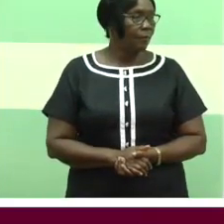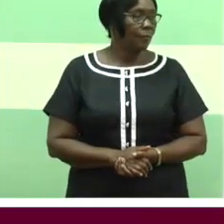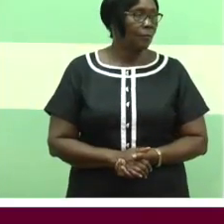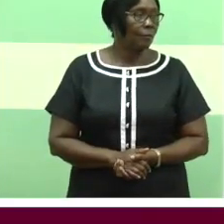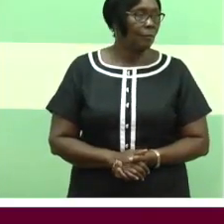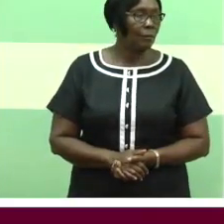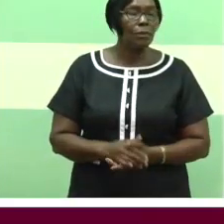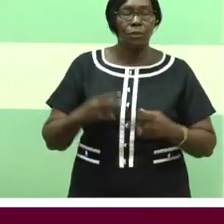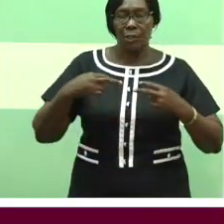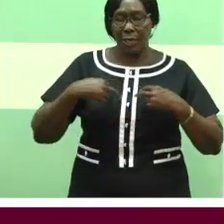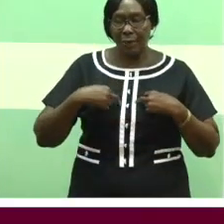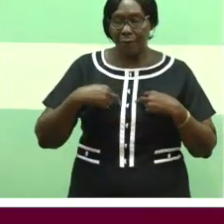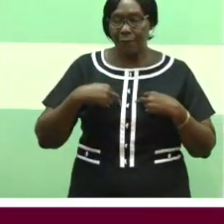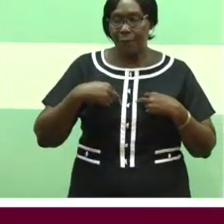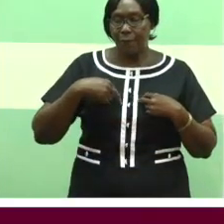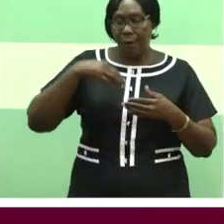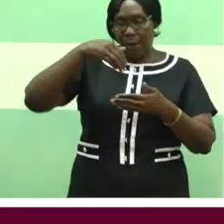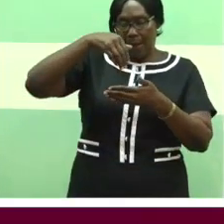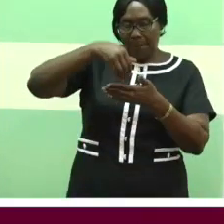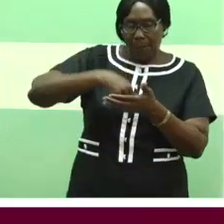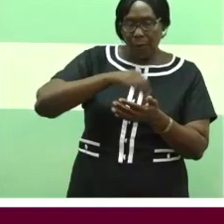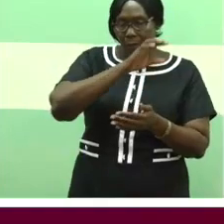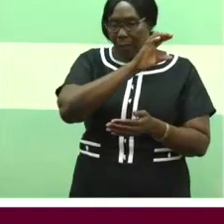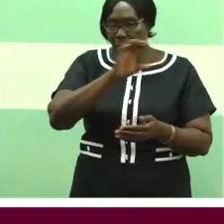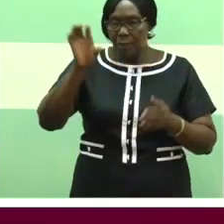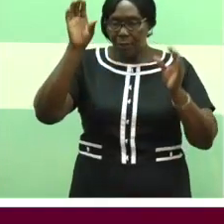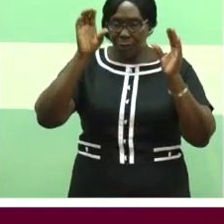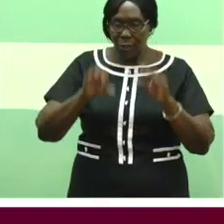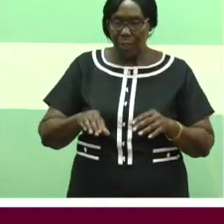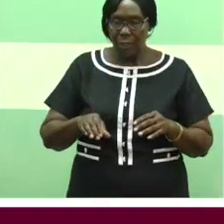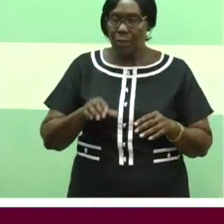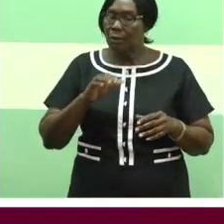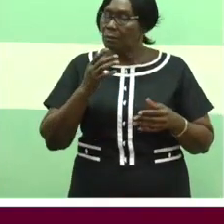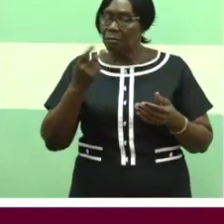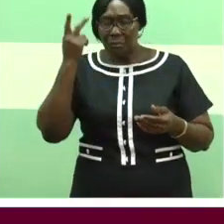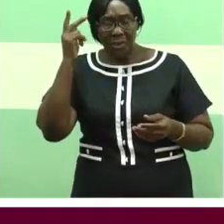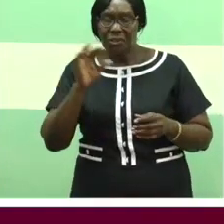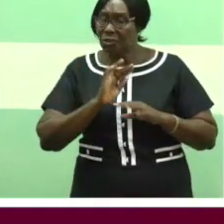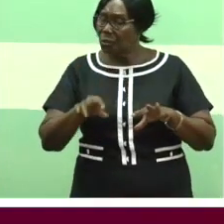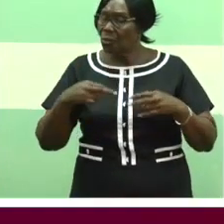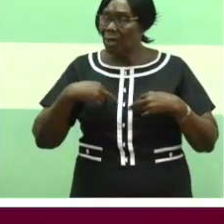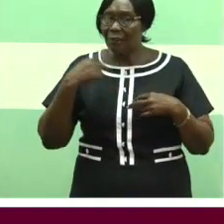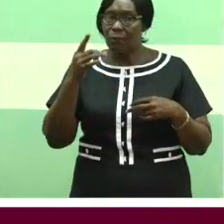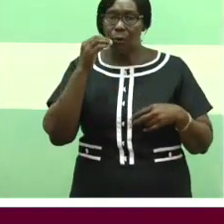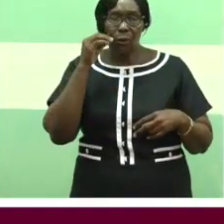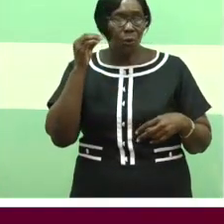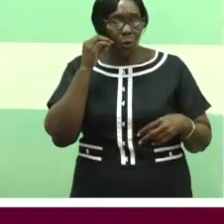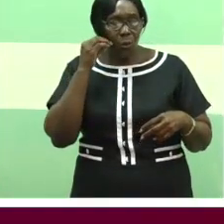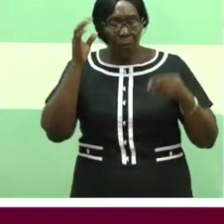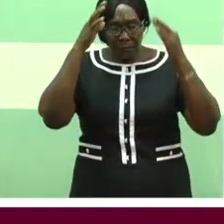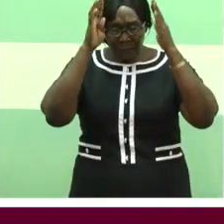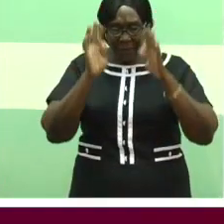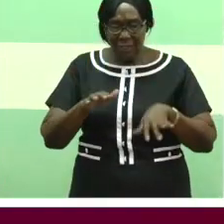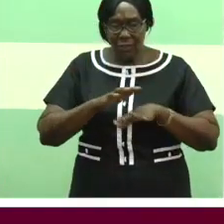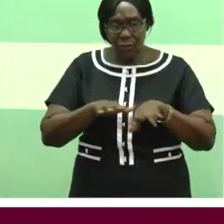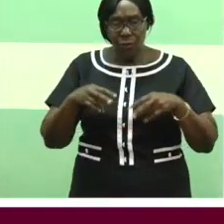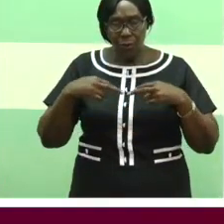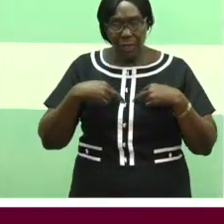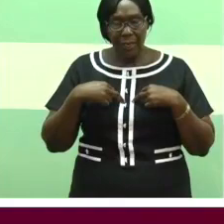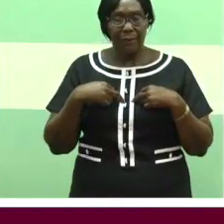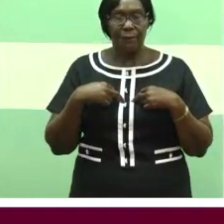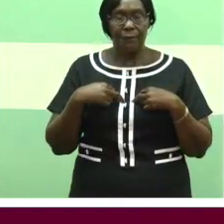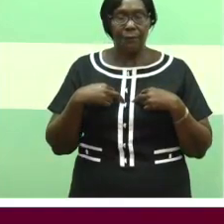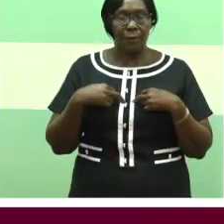have pocket chart here. Now parents, you may not have a pocket chart at home, right? Teachers may not have a pocket chart as